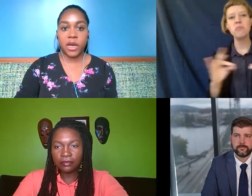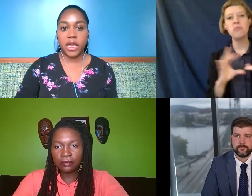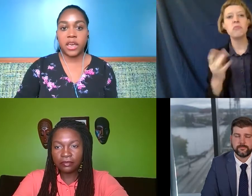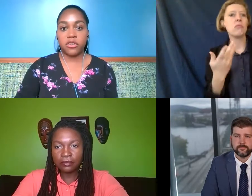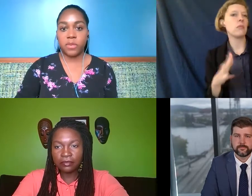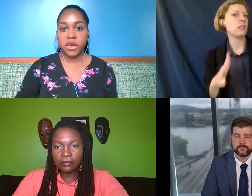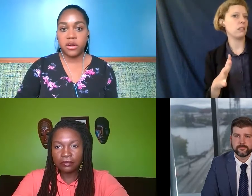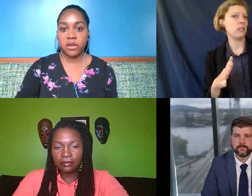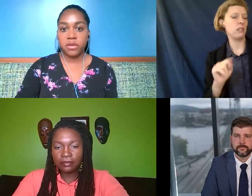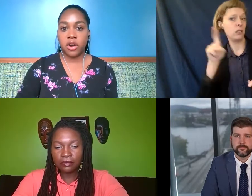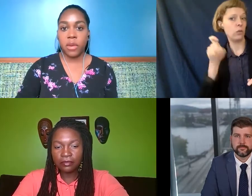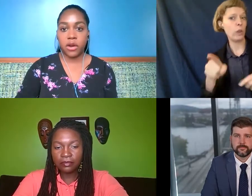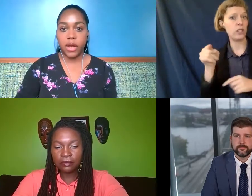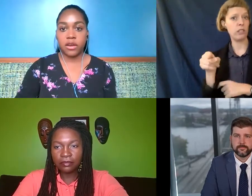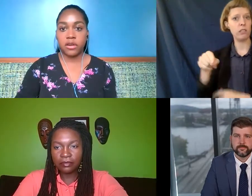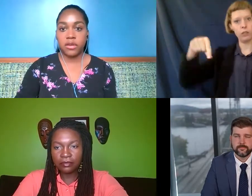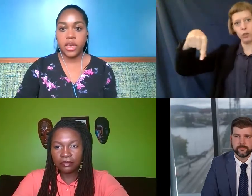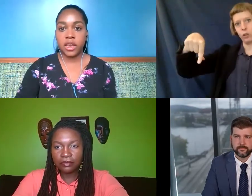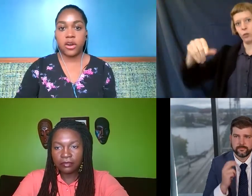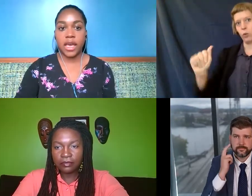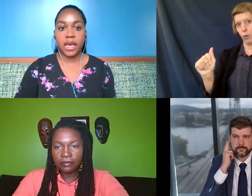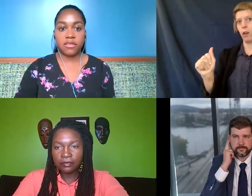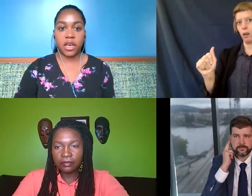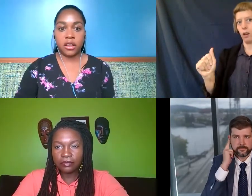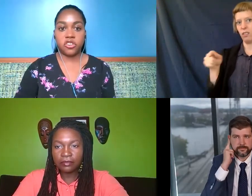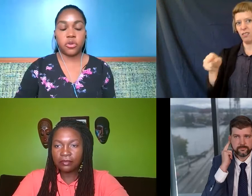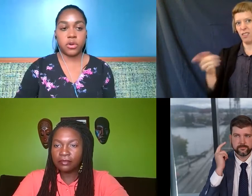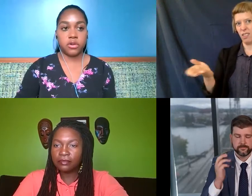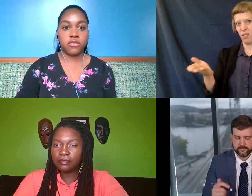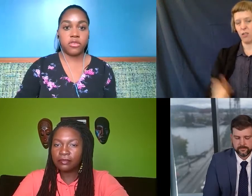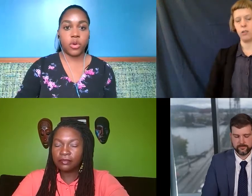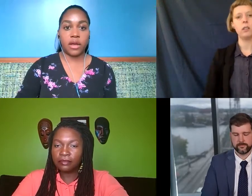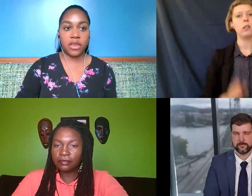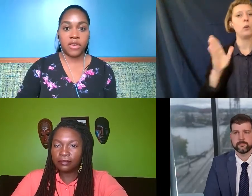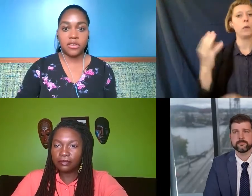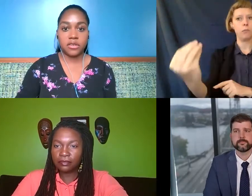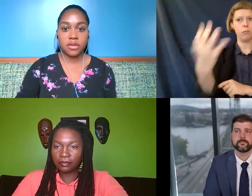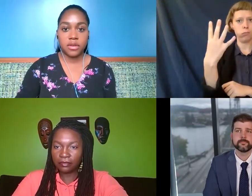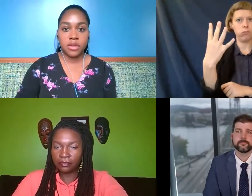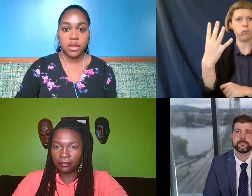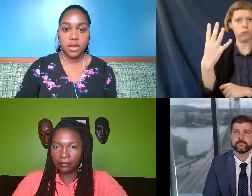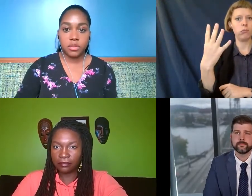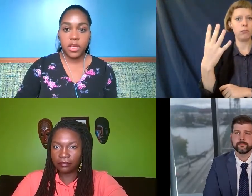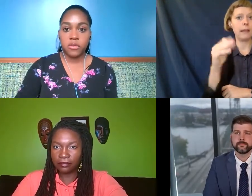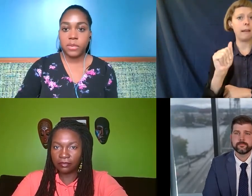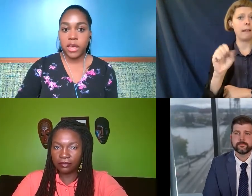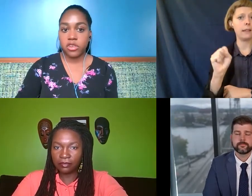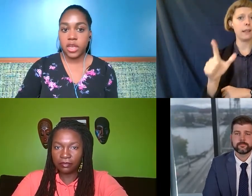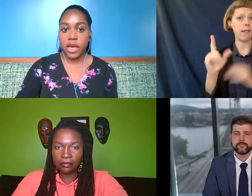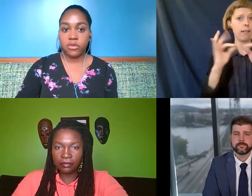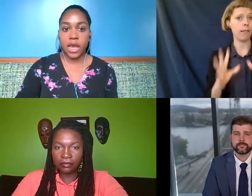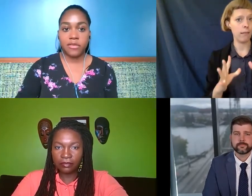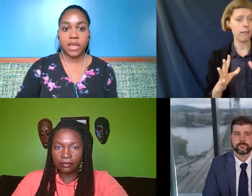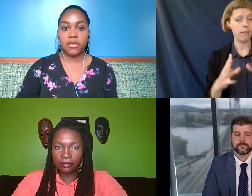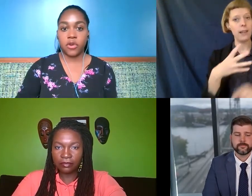and spotlighting our speaker, our moderator, and our ASL interpreters throughout the event. Please be